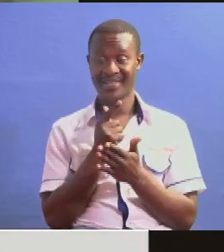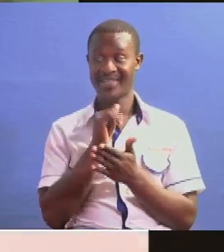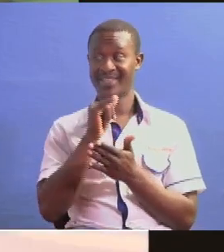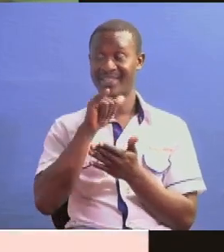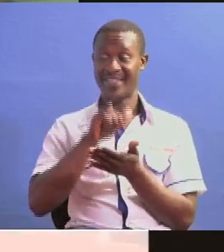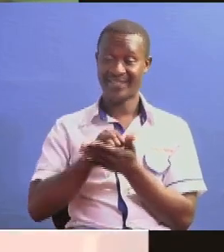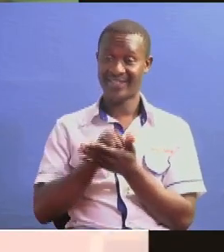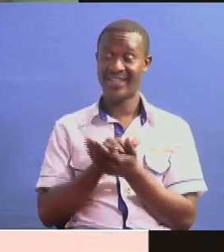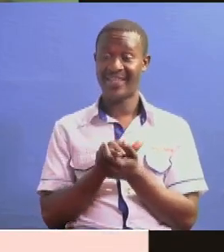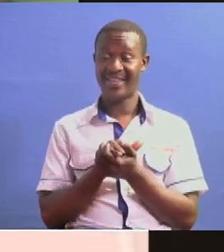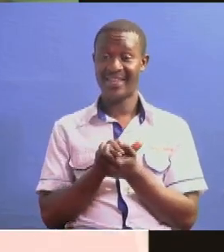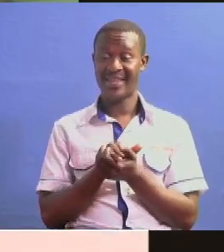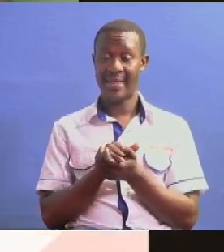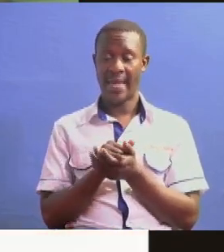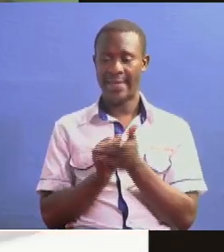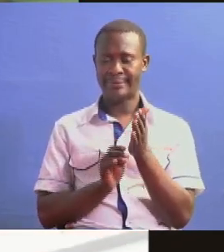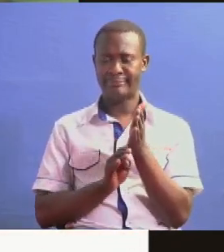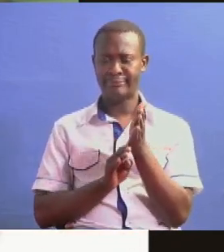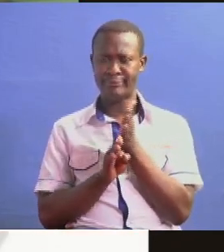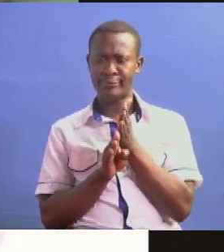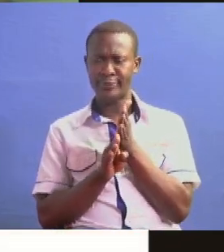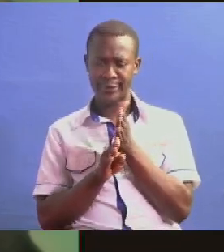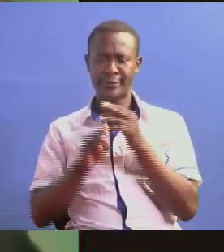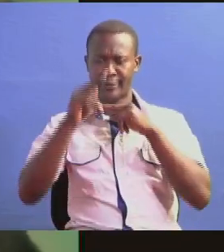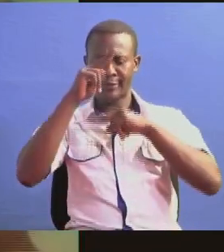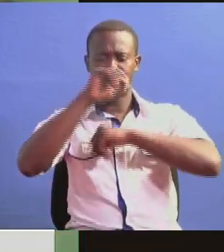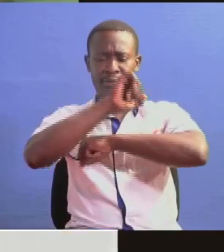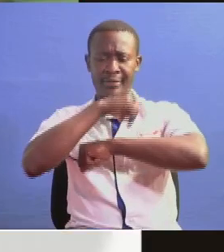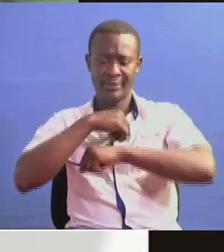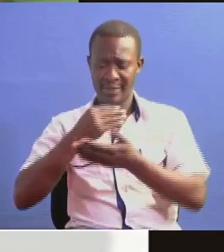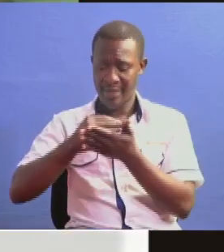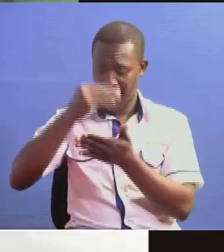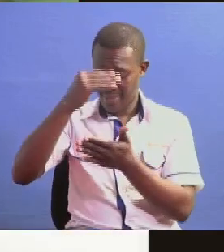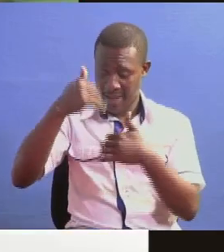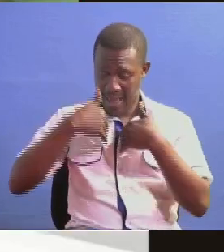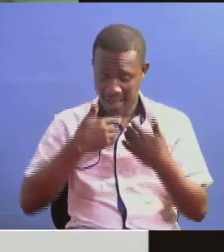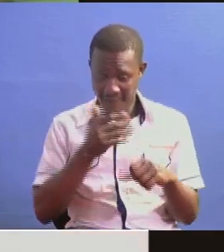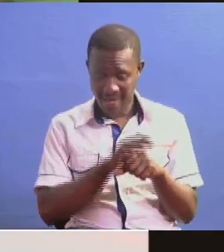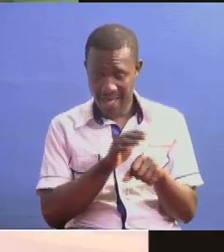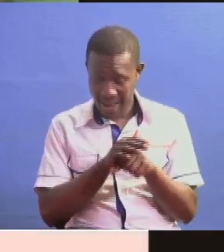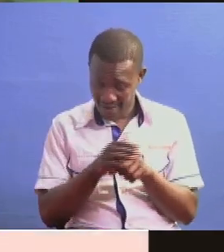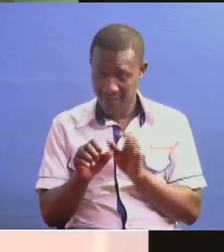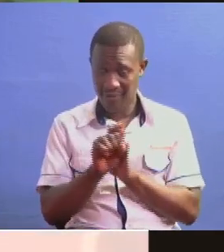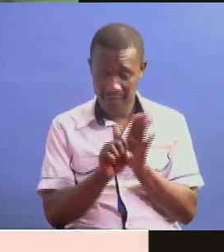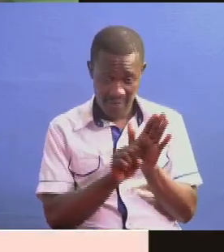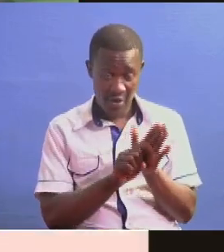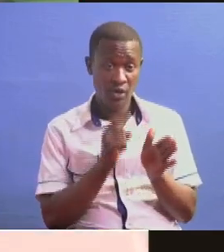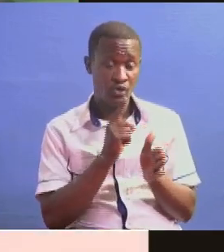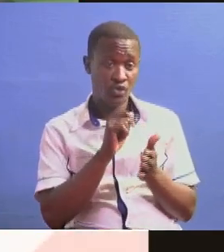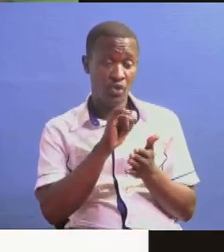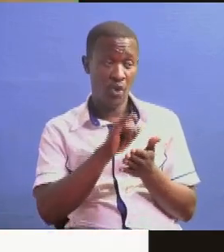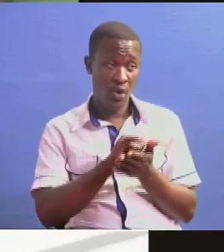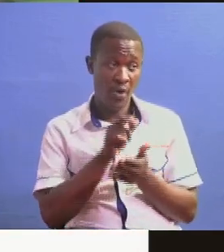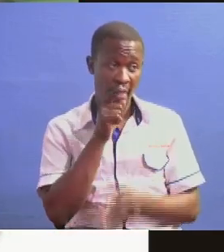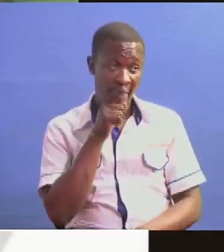that at junior secondary school, the learner is exposed to a wide range of subjects so that